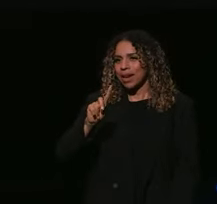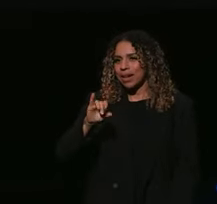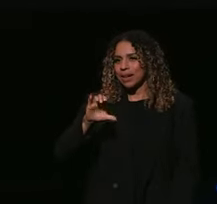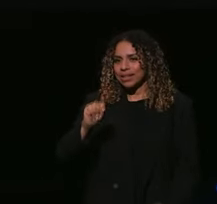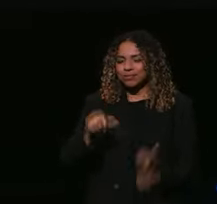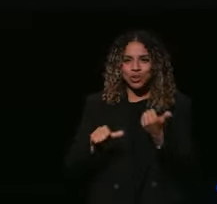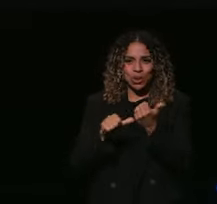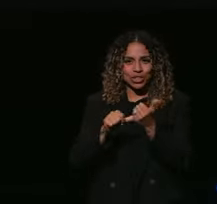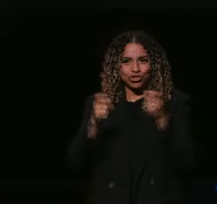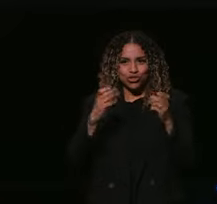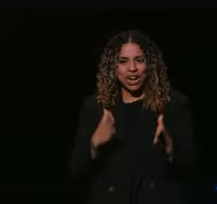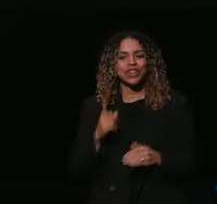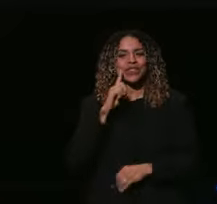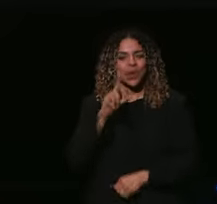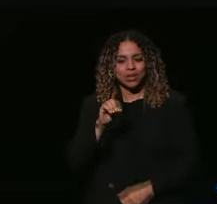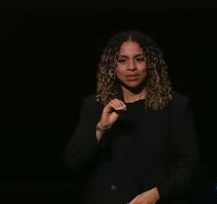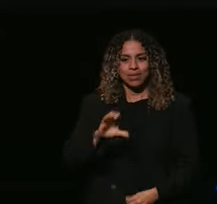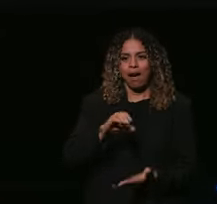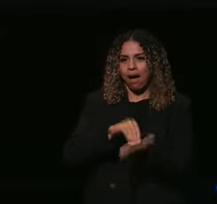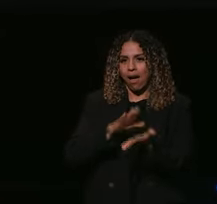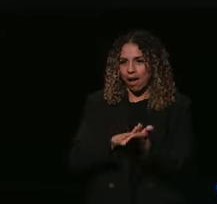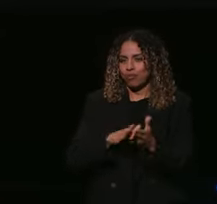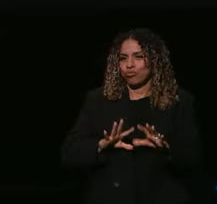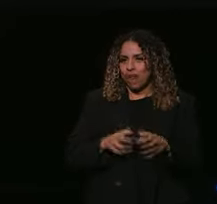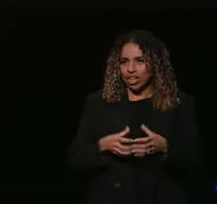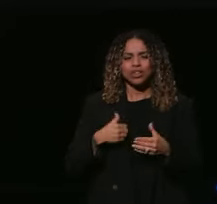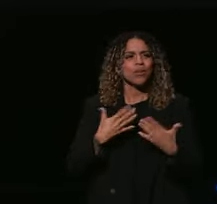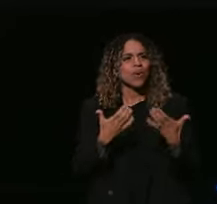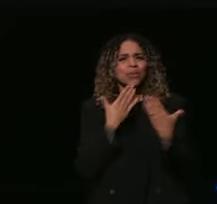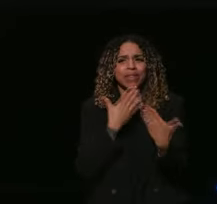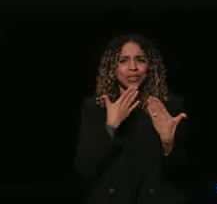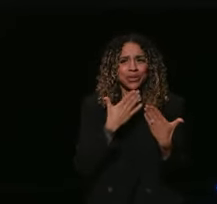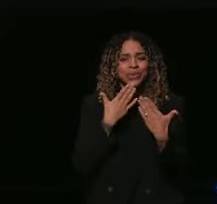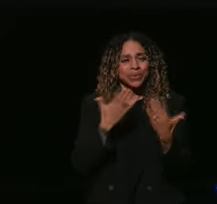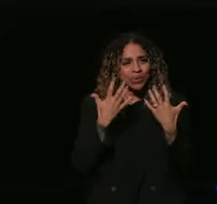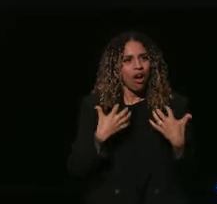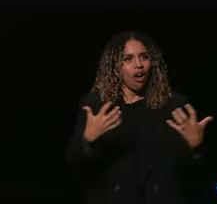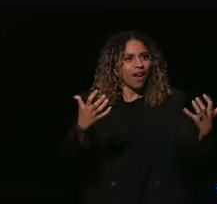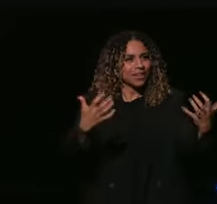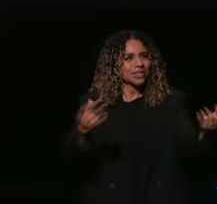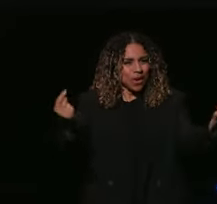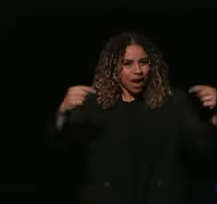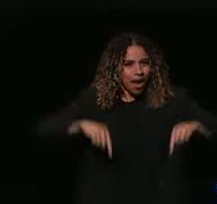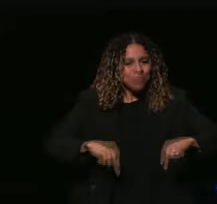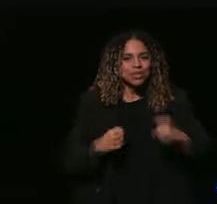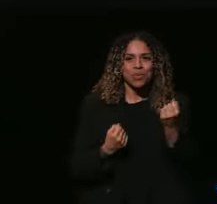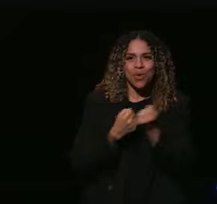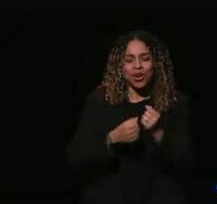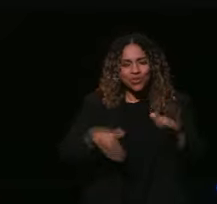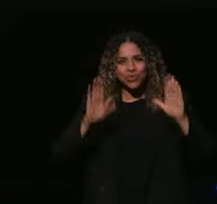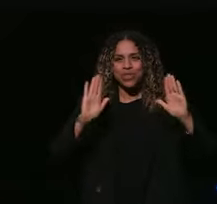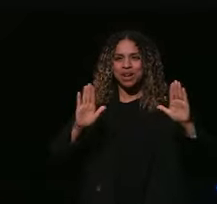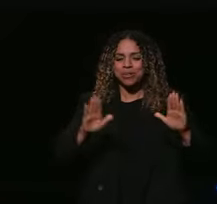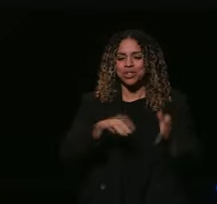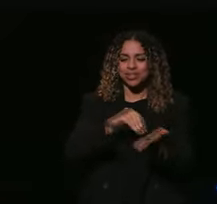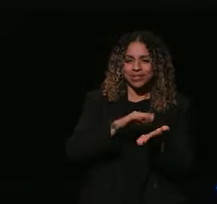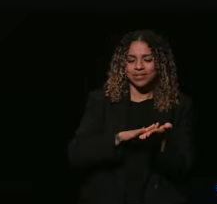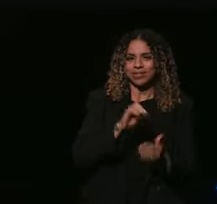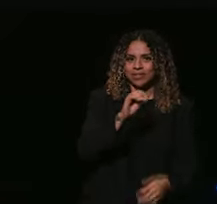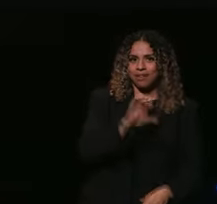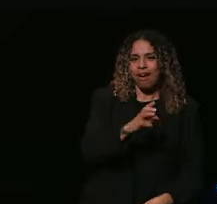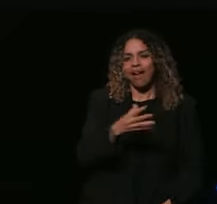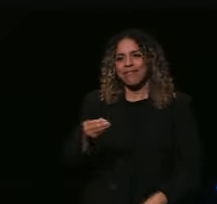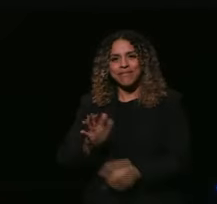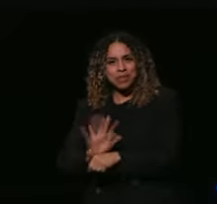Documentary Branch. I would like to thank everyone in the audience for coming out and supporting these incredible documentaries and films. This